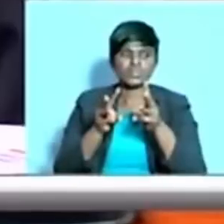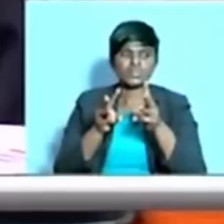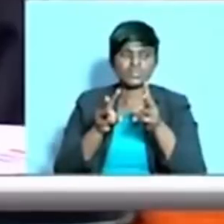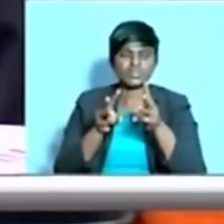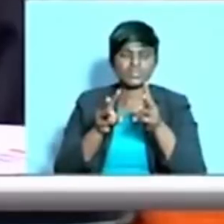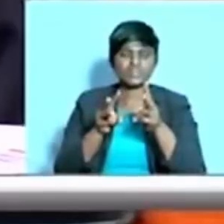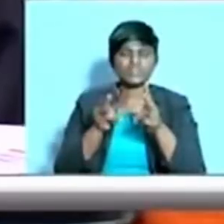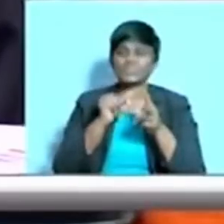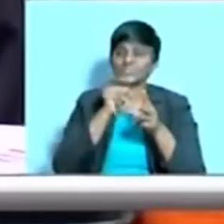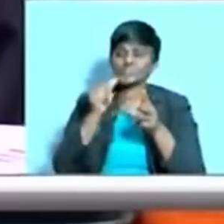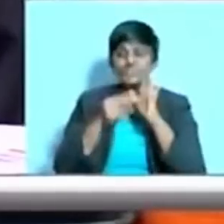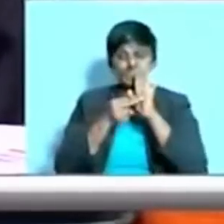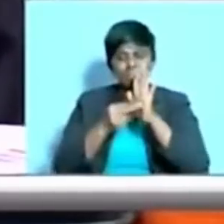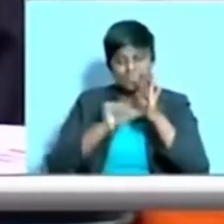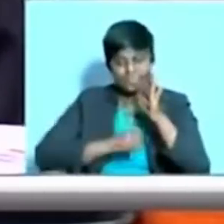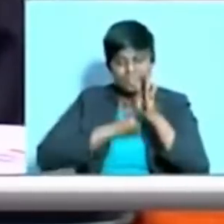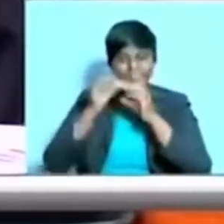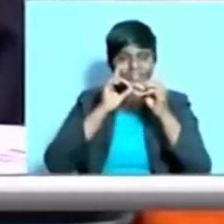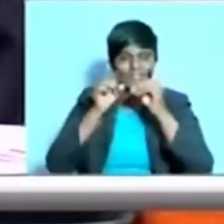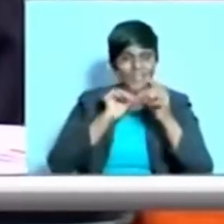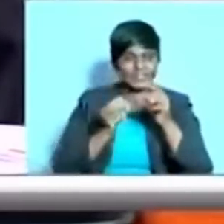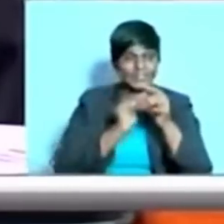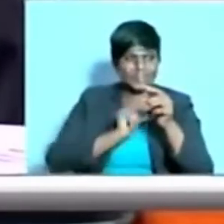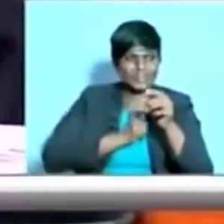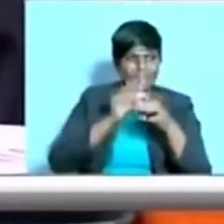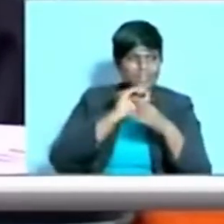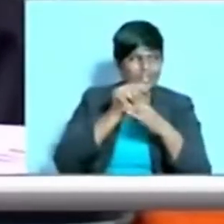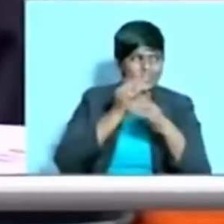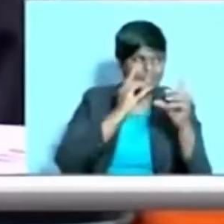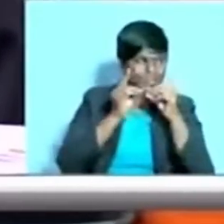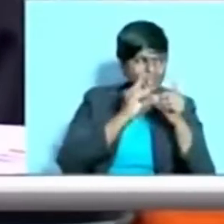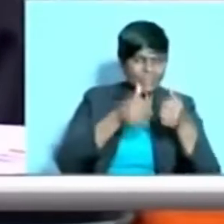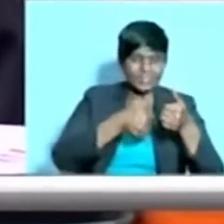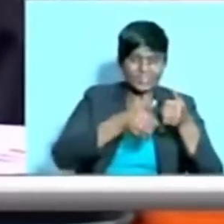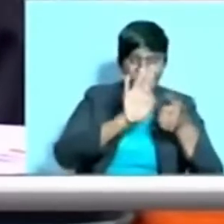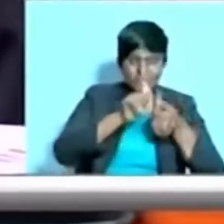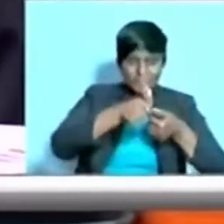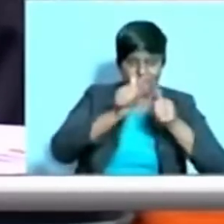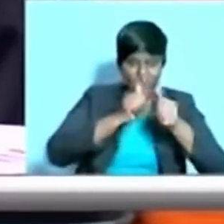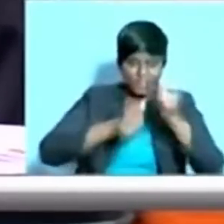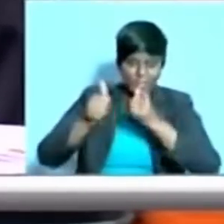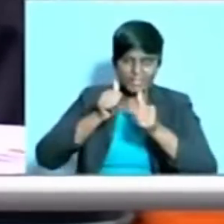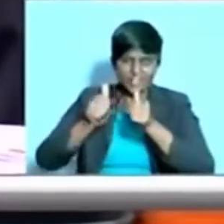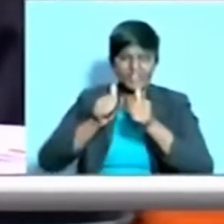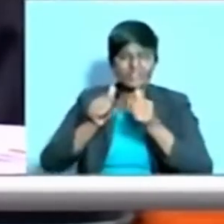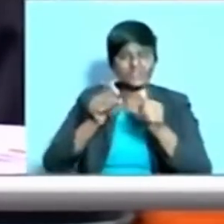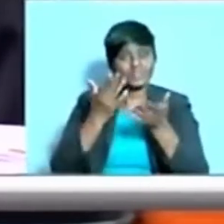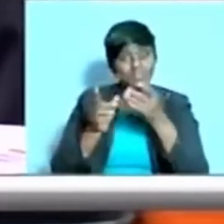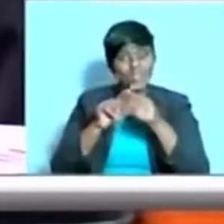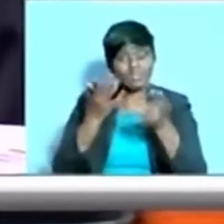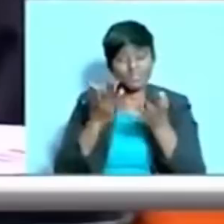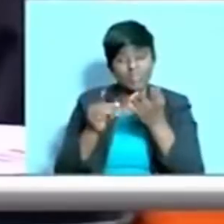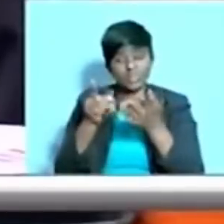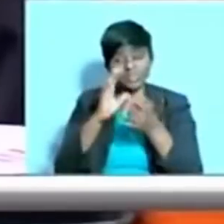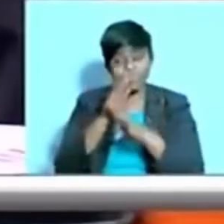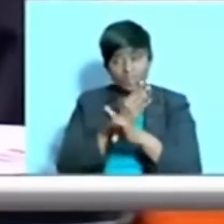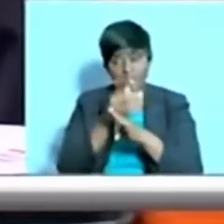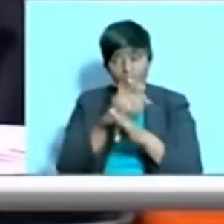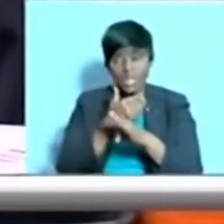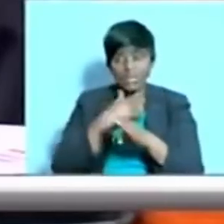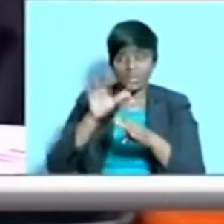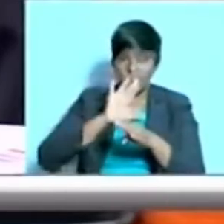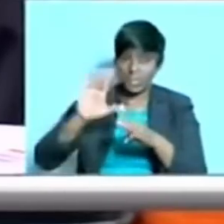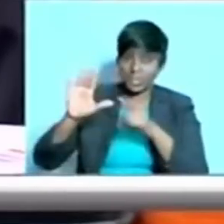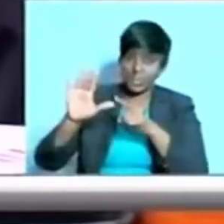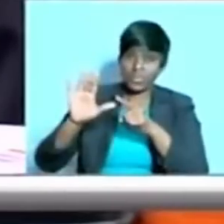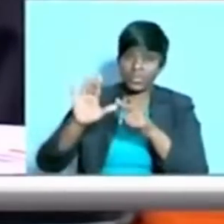that won't show that we are debating ourselves, or you are debating yourself. Thank you, Madam. But maybe before you come in, there is an